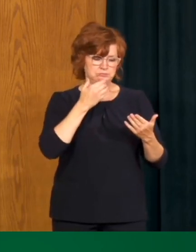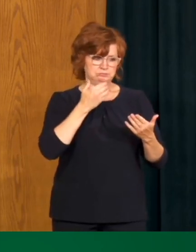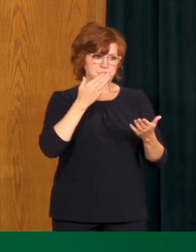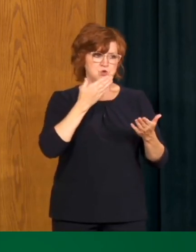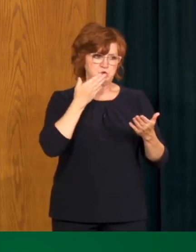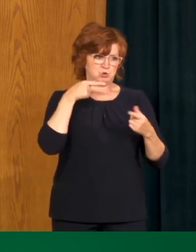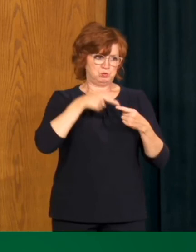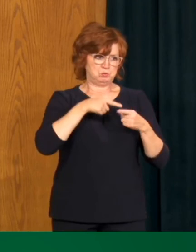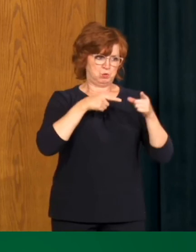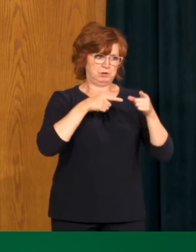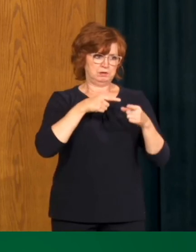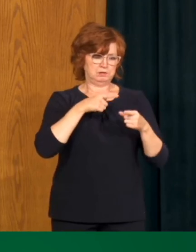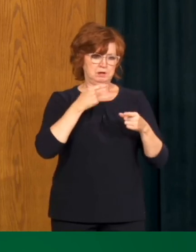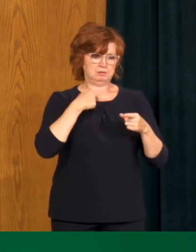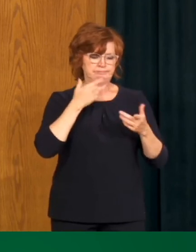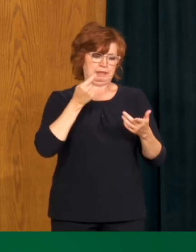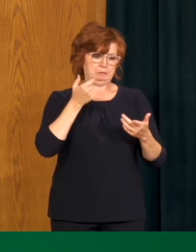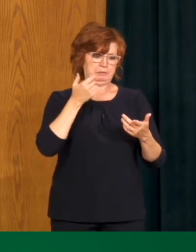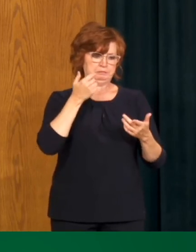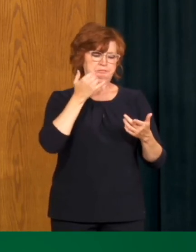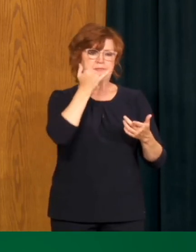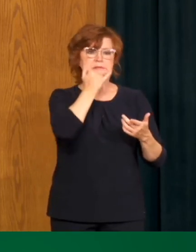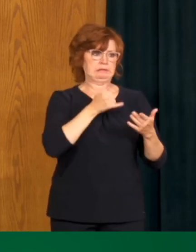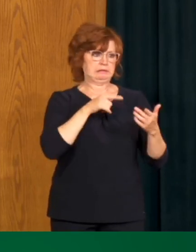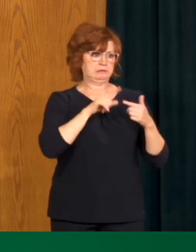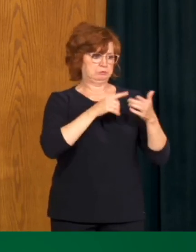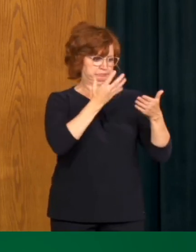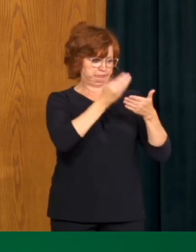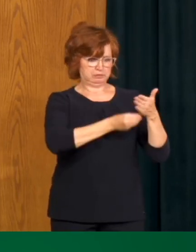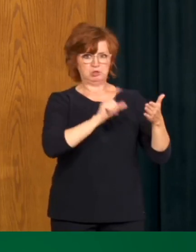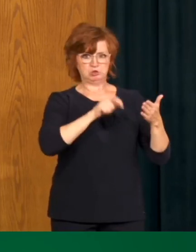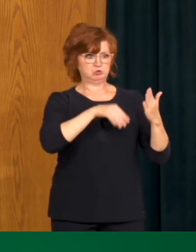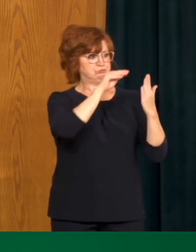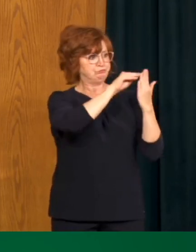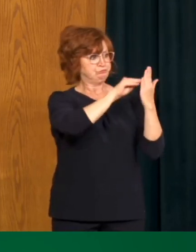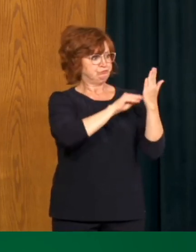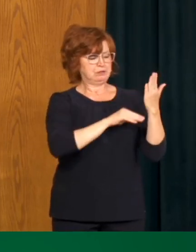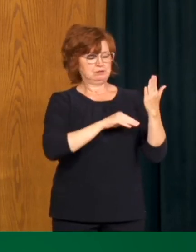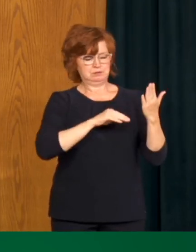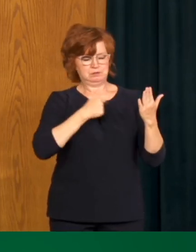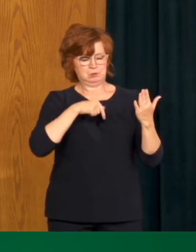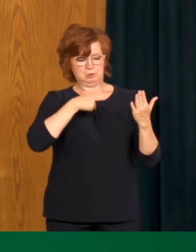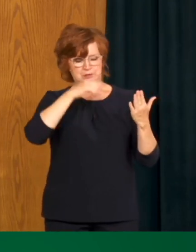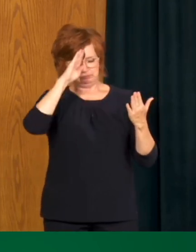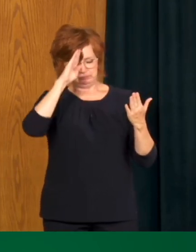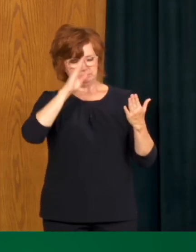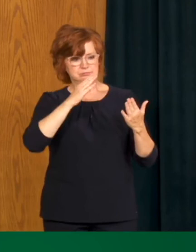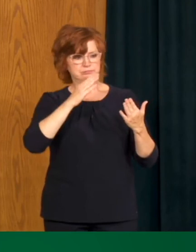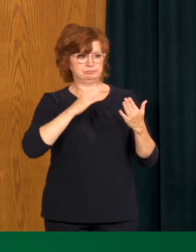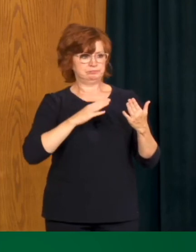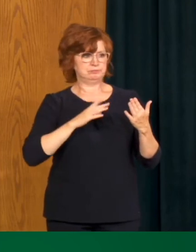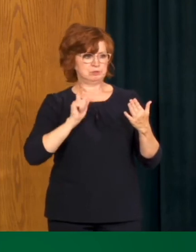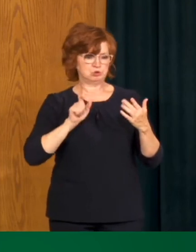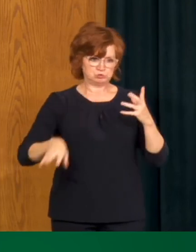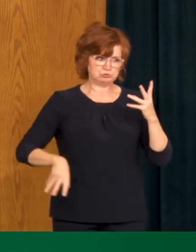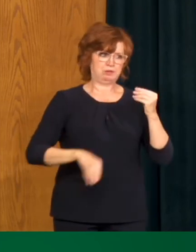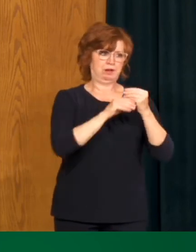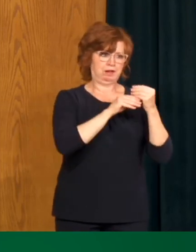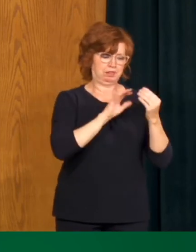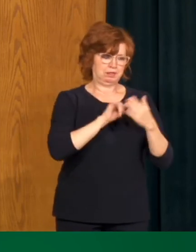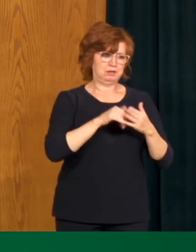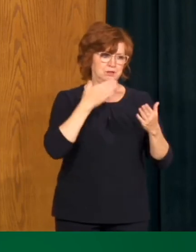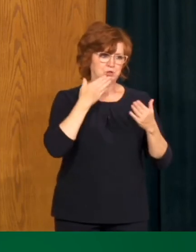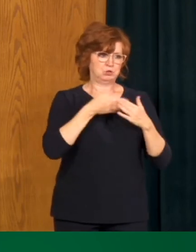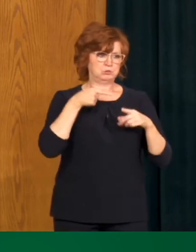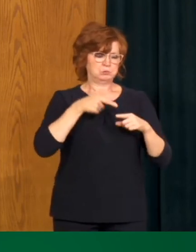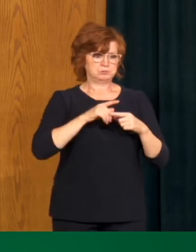point. We should include it as something that is a regular part of our sort of toolkit, and making